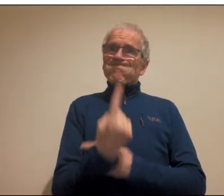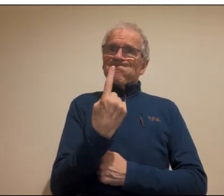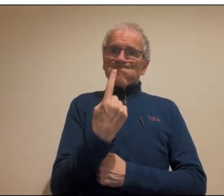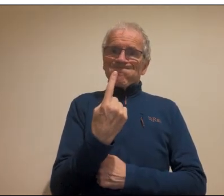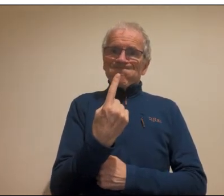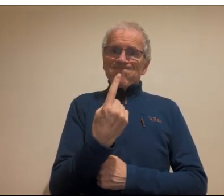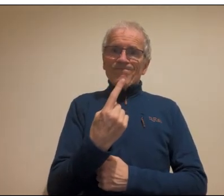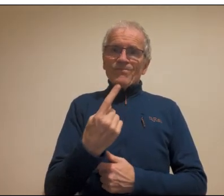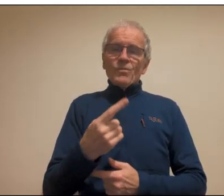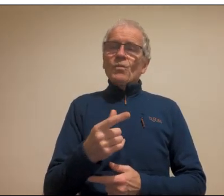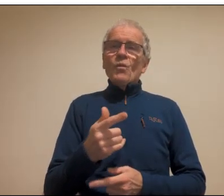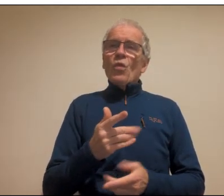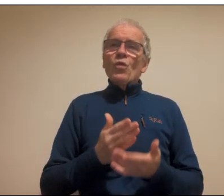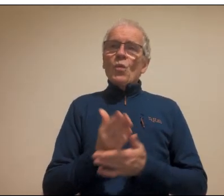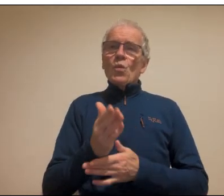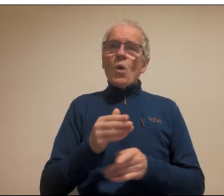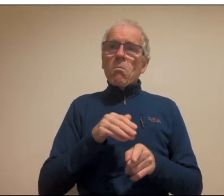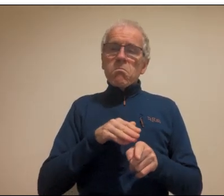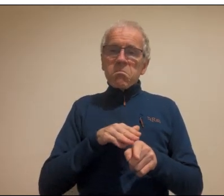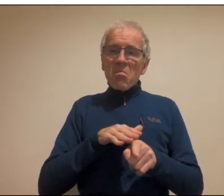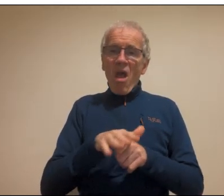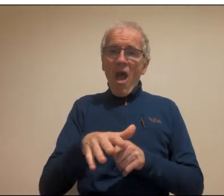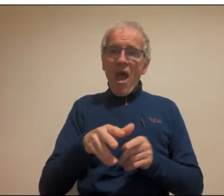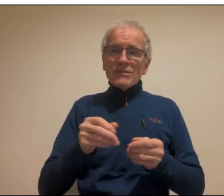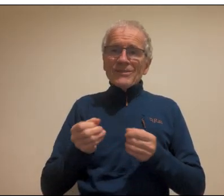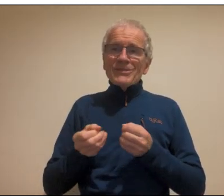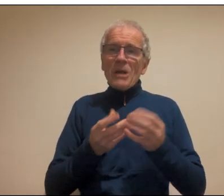and nutrients.